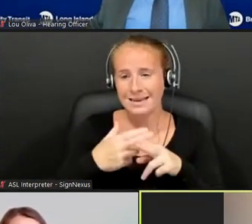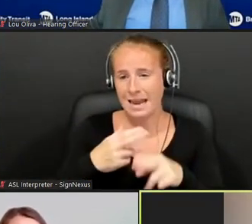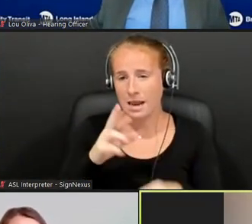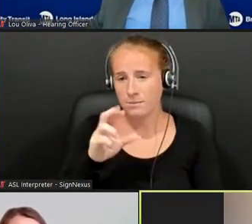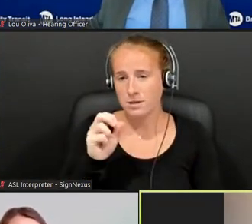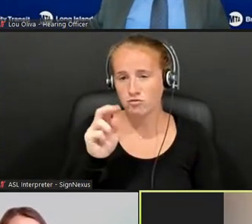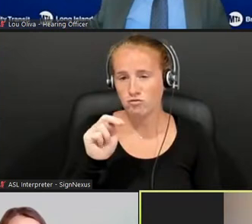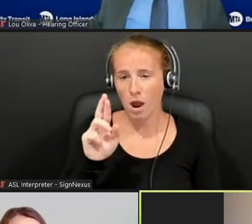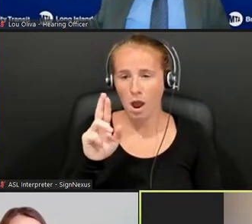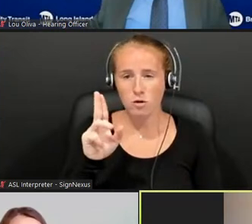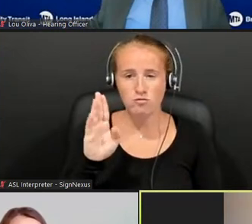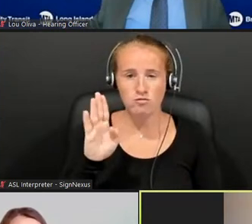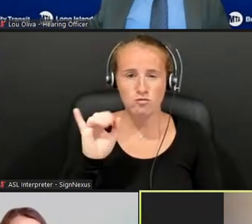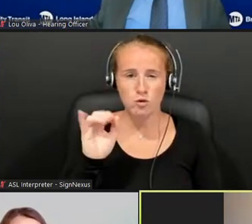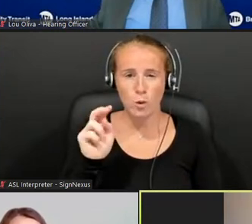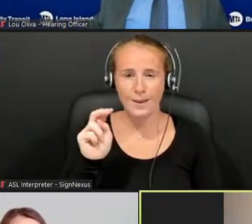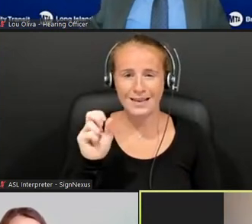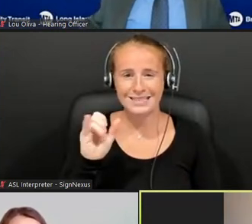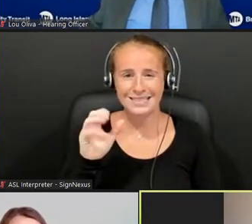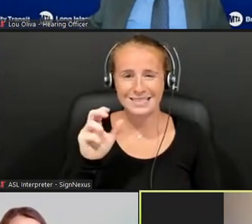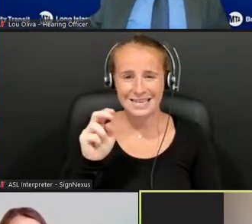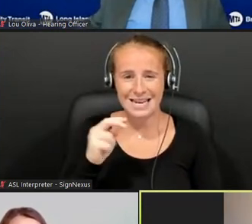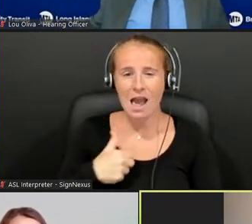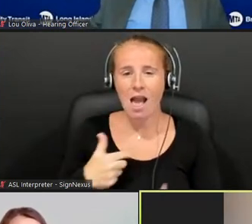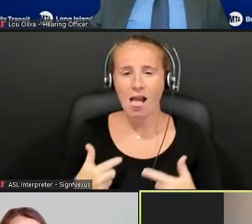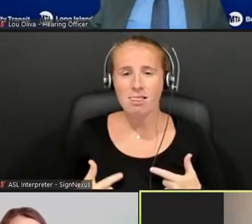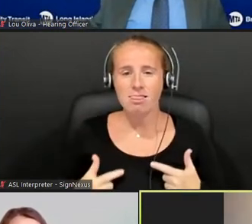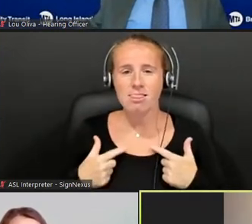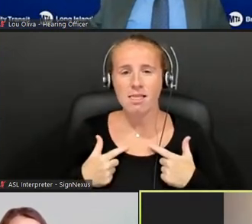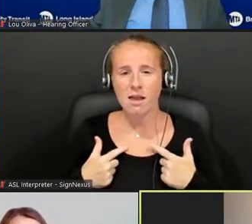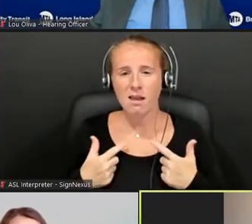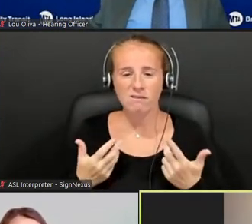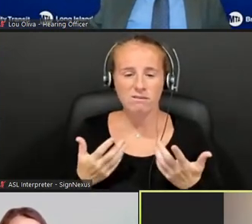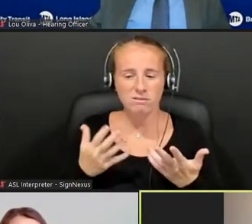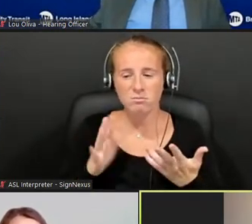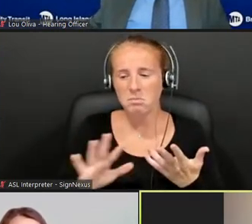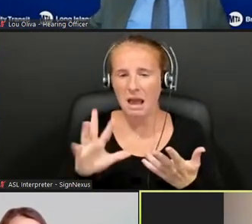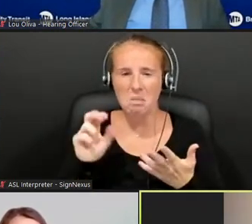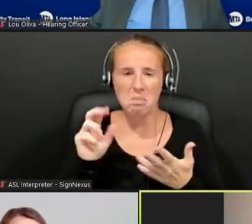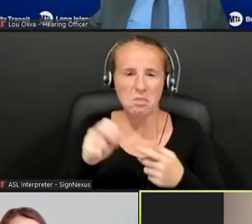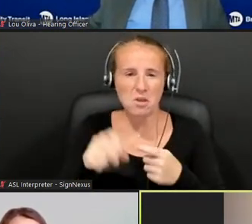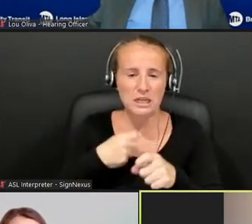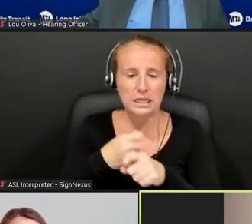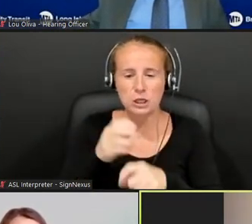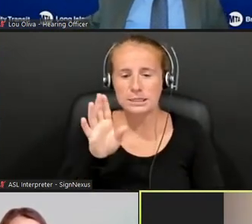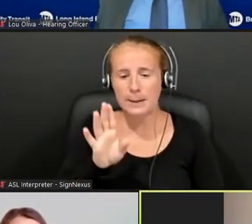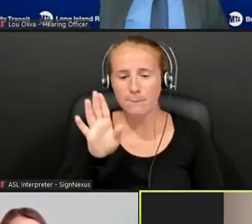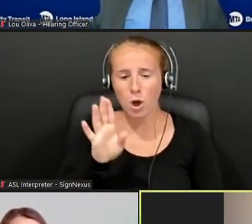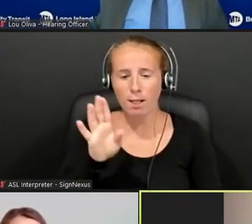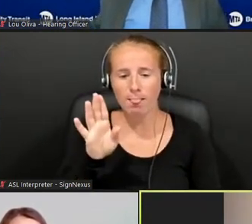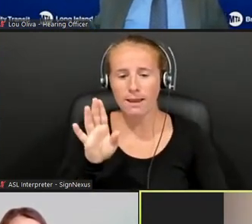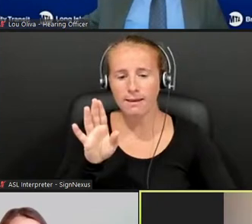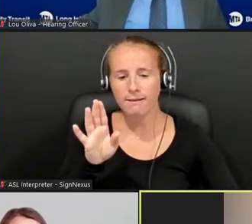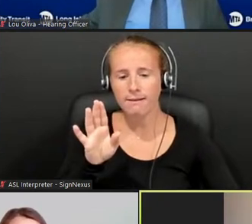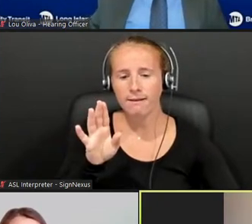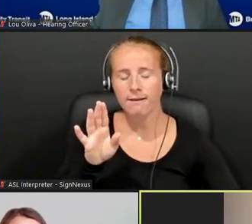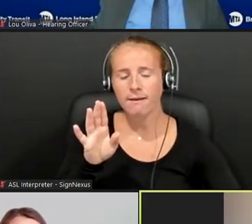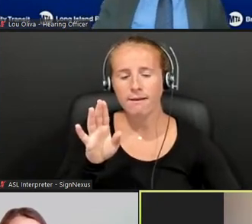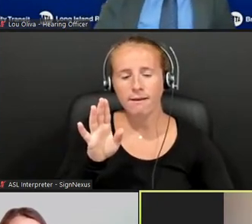Rubenstein I lived uh almost 30 years in Brooklyn almost